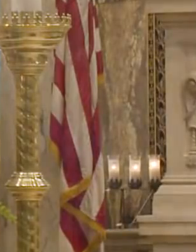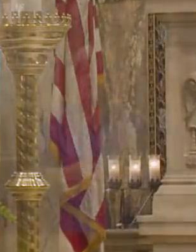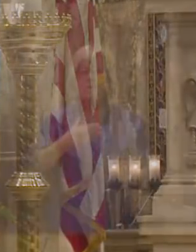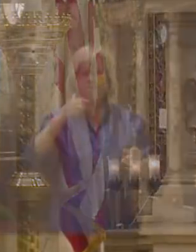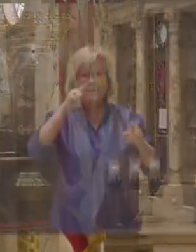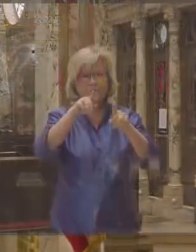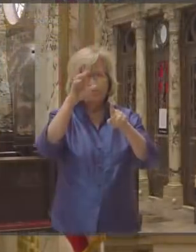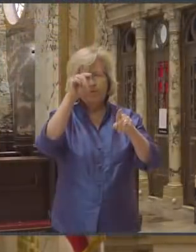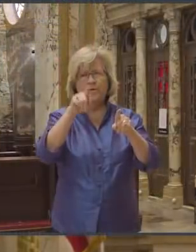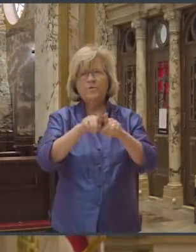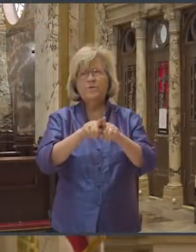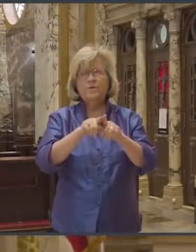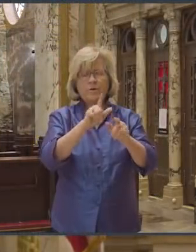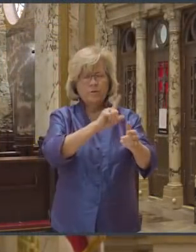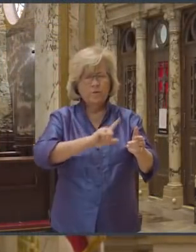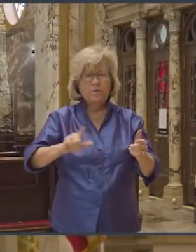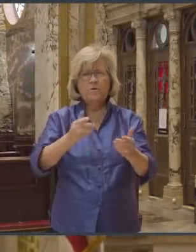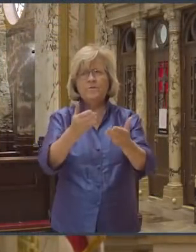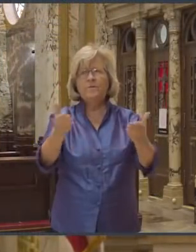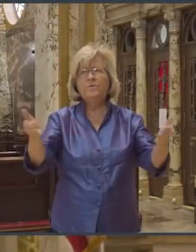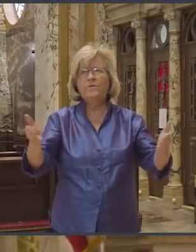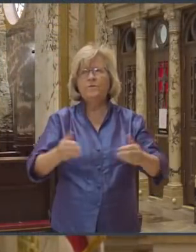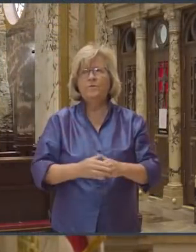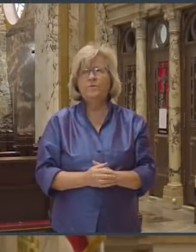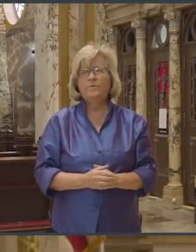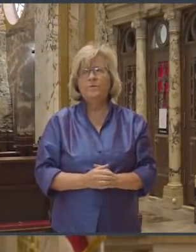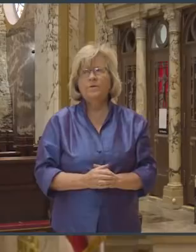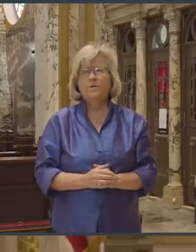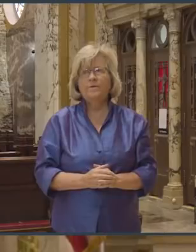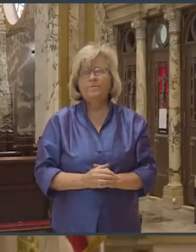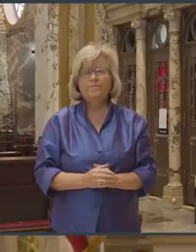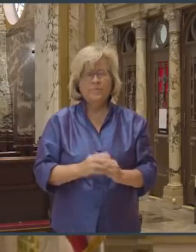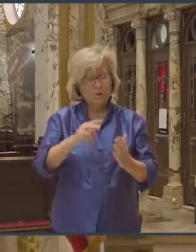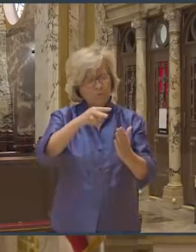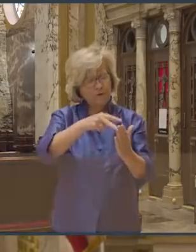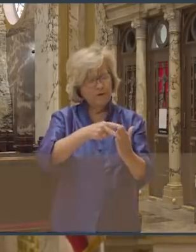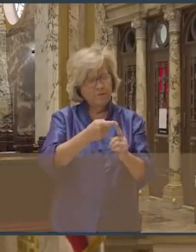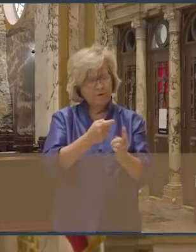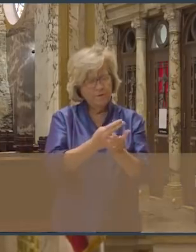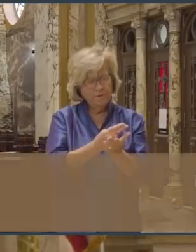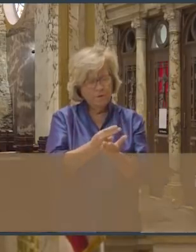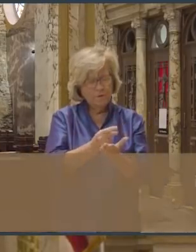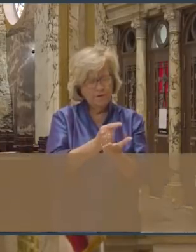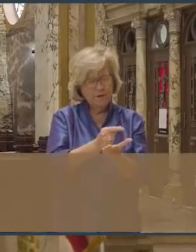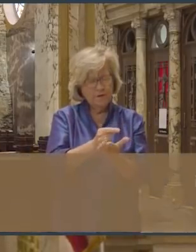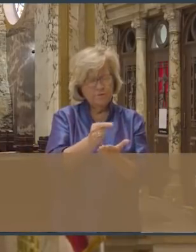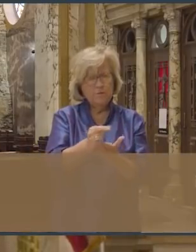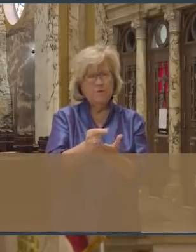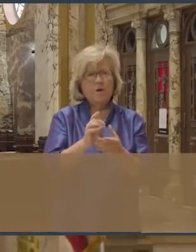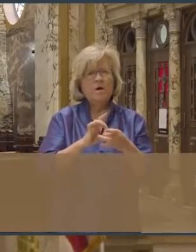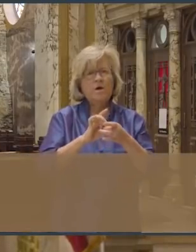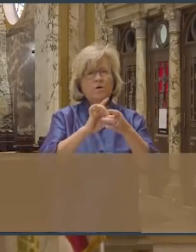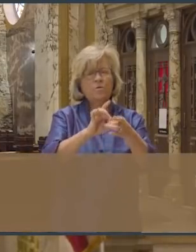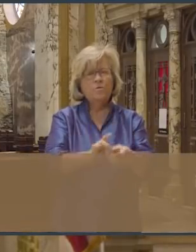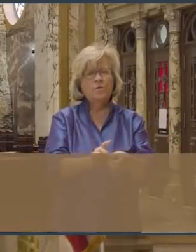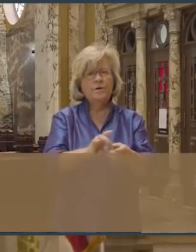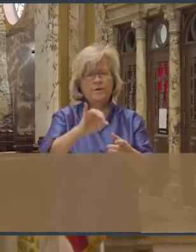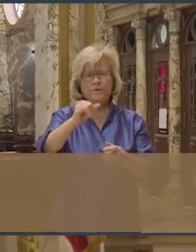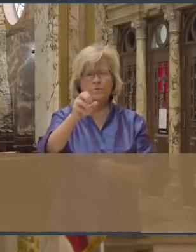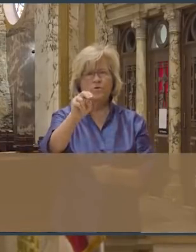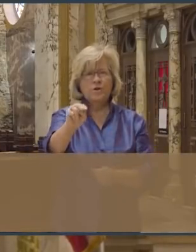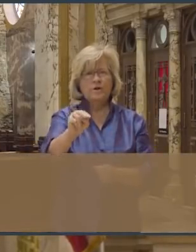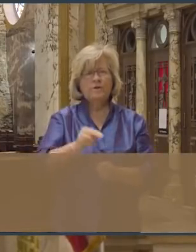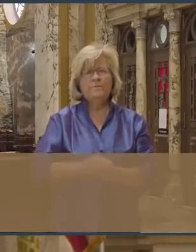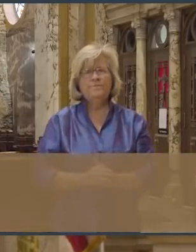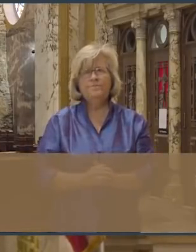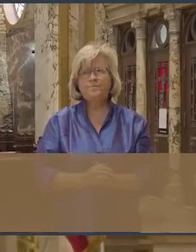My sisters and brothers, the Lord be with you. And with your spirit. A reading from the Holy Gospel according to John.